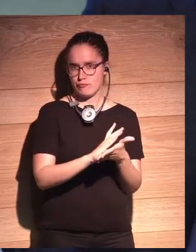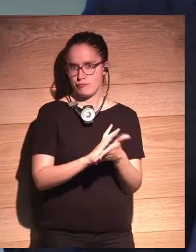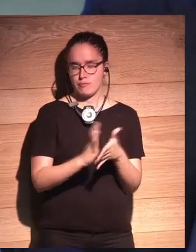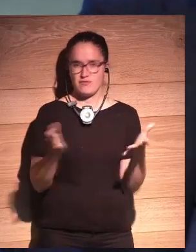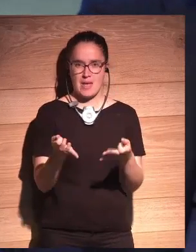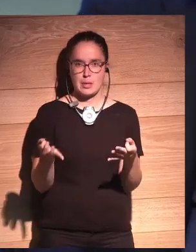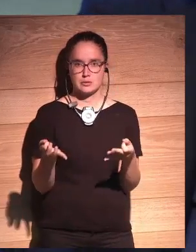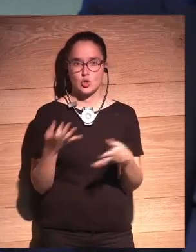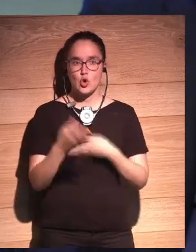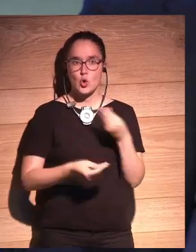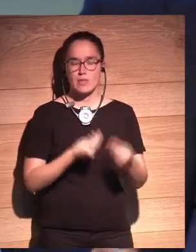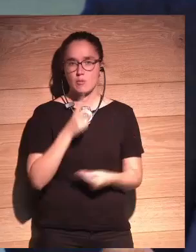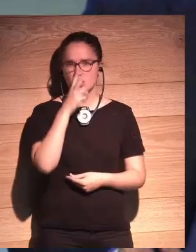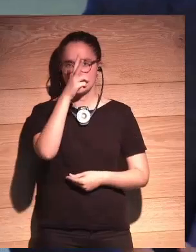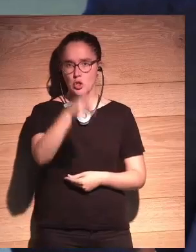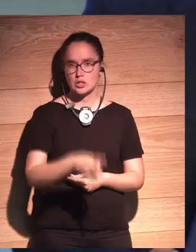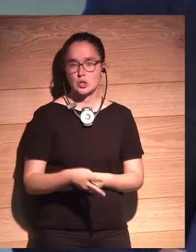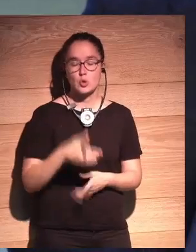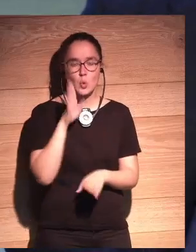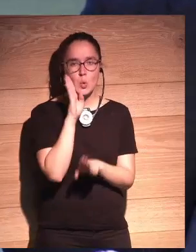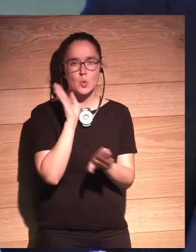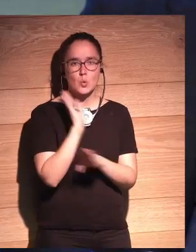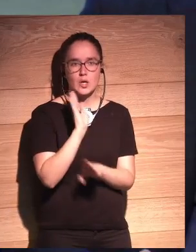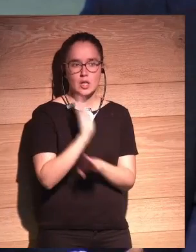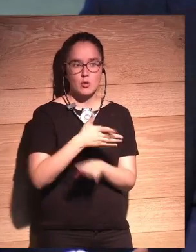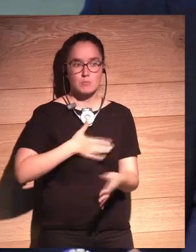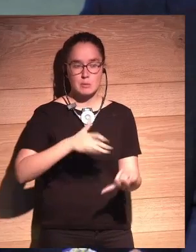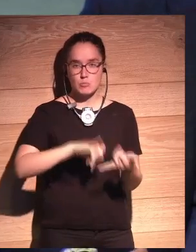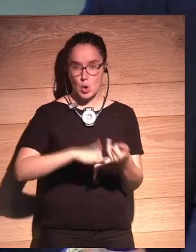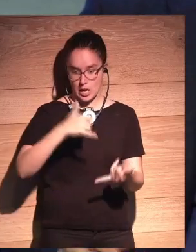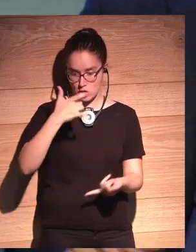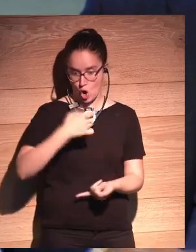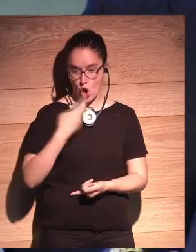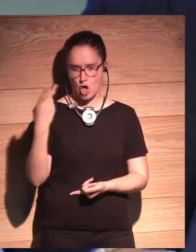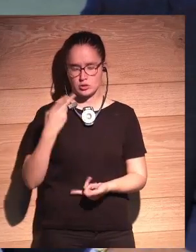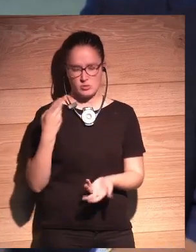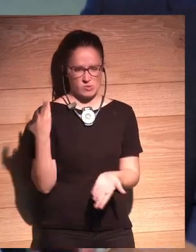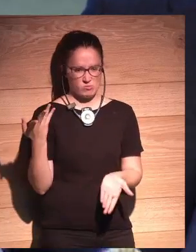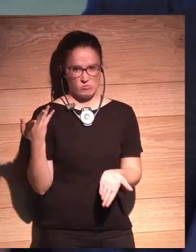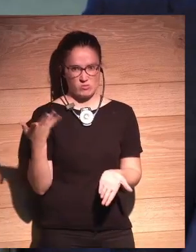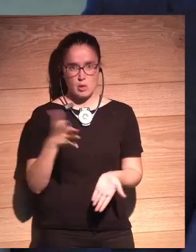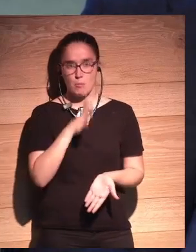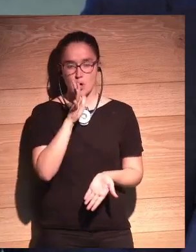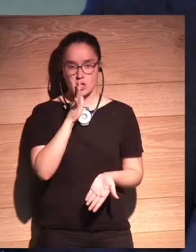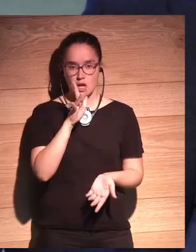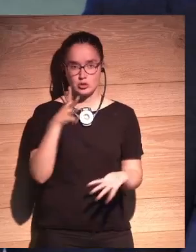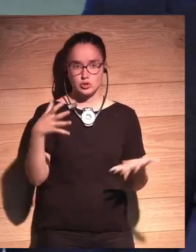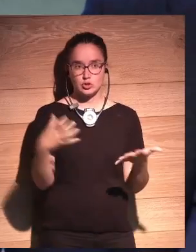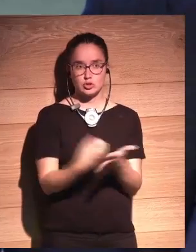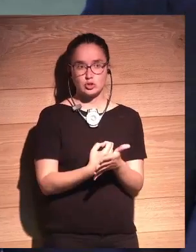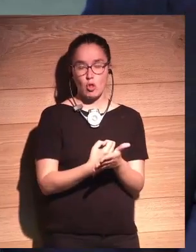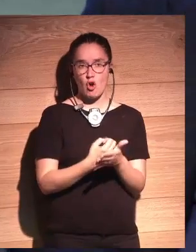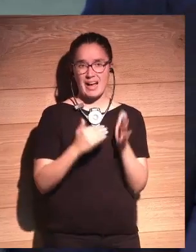2 years very carefully, my wife and I, but we wondered why when we brought it out it was put in the same